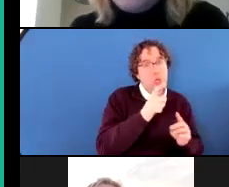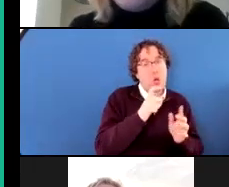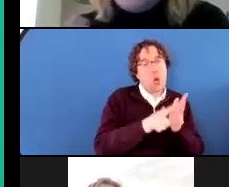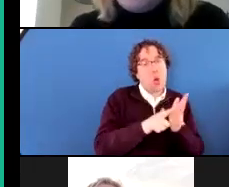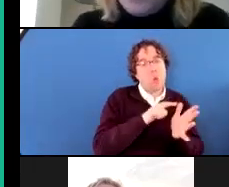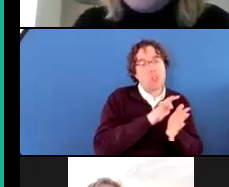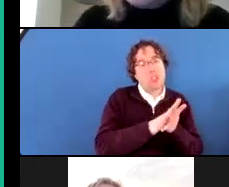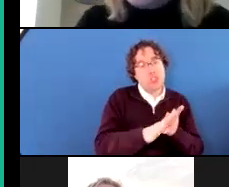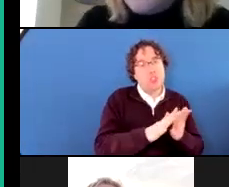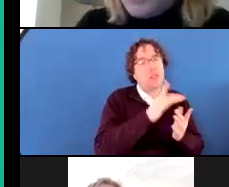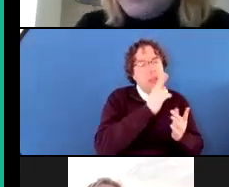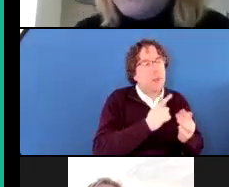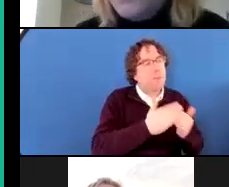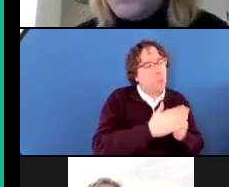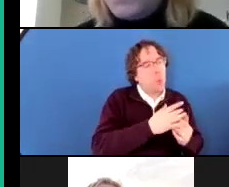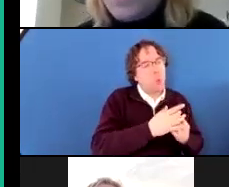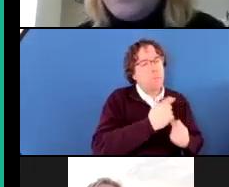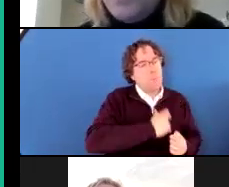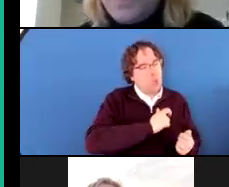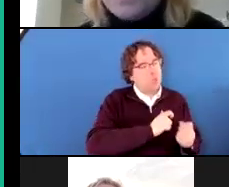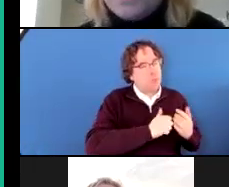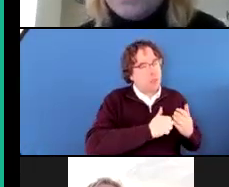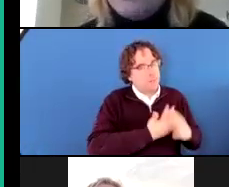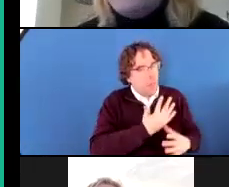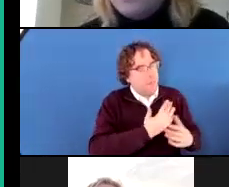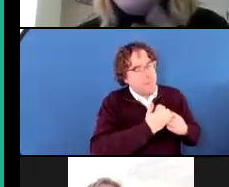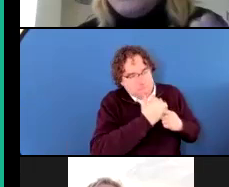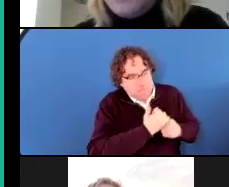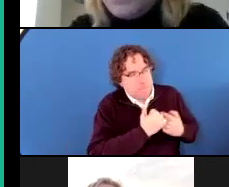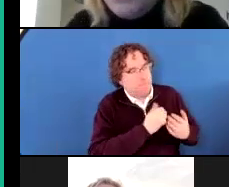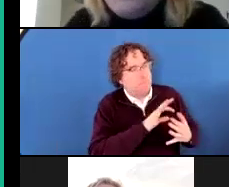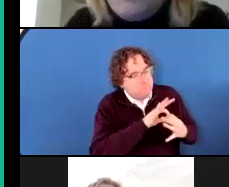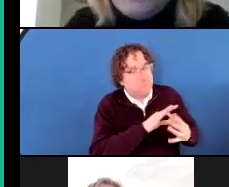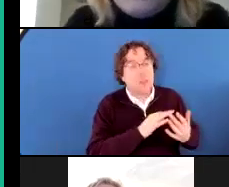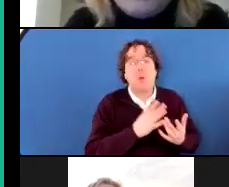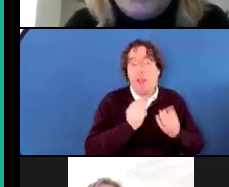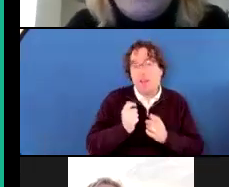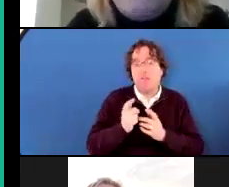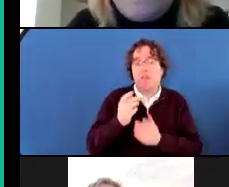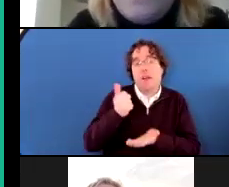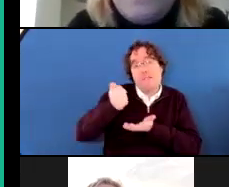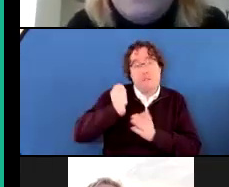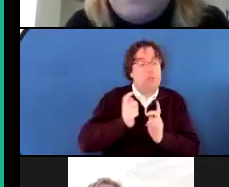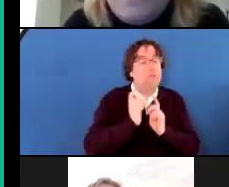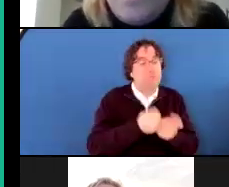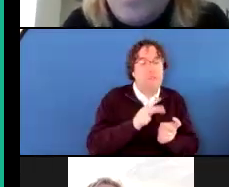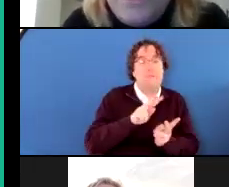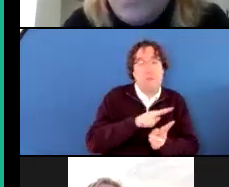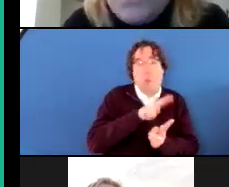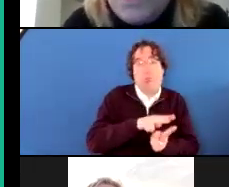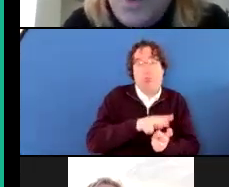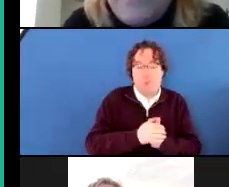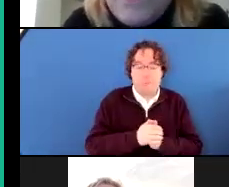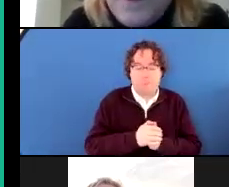journey. And there's an allocation of funds to help you access either of those two ranges of support.